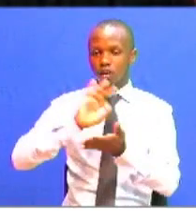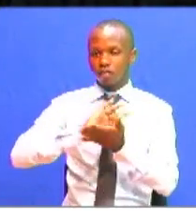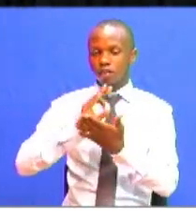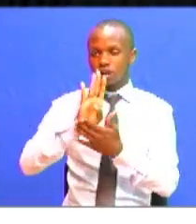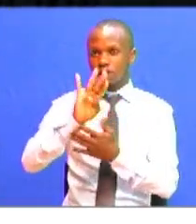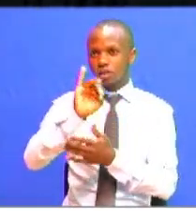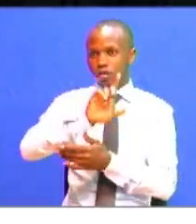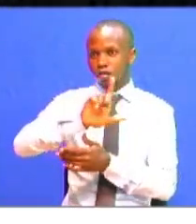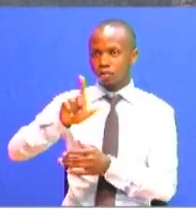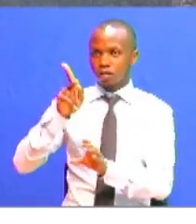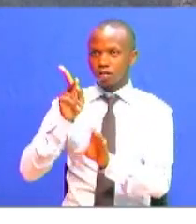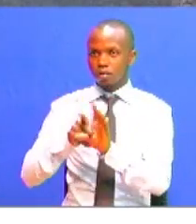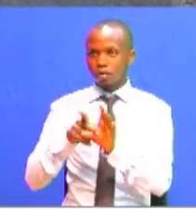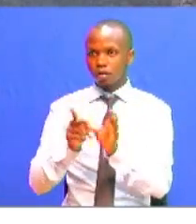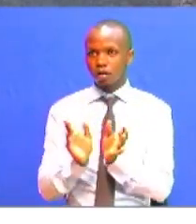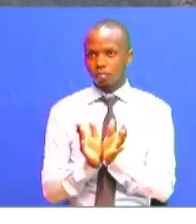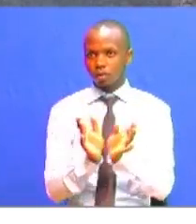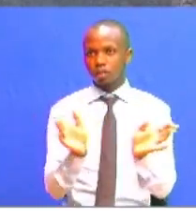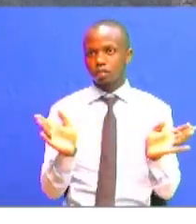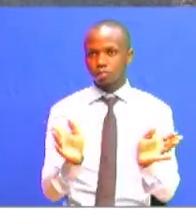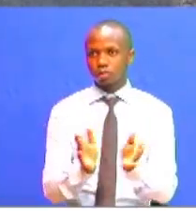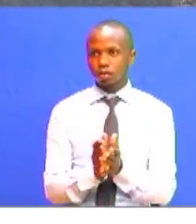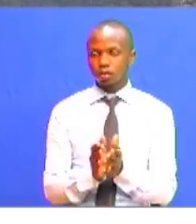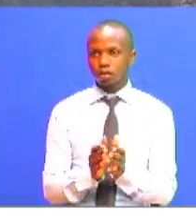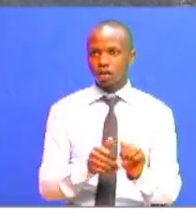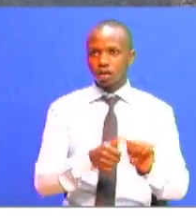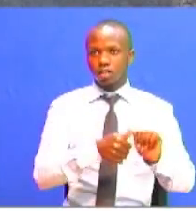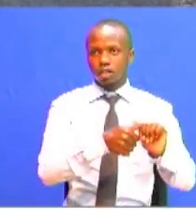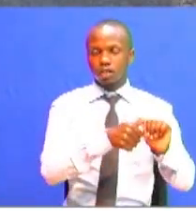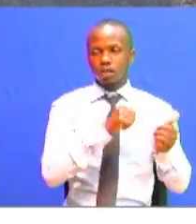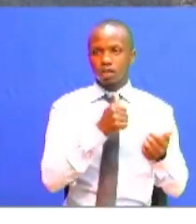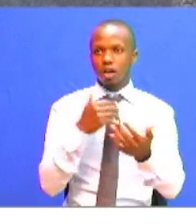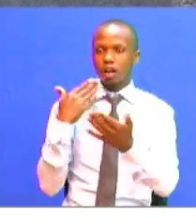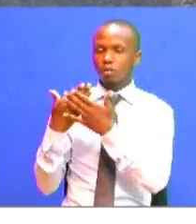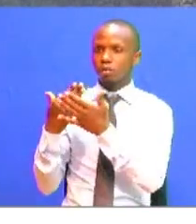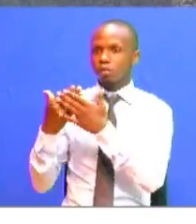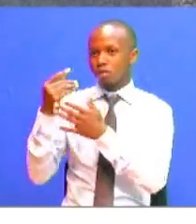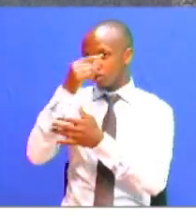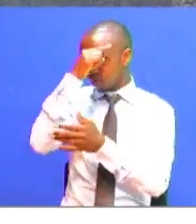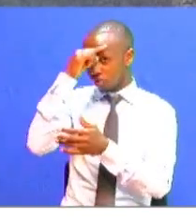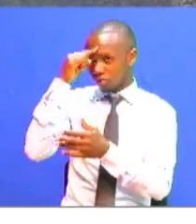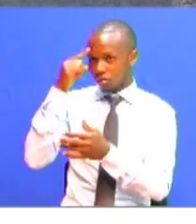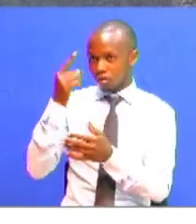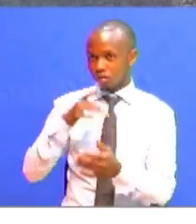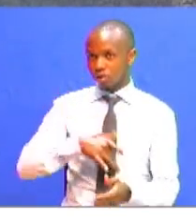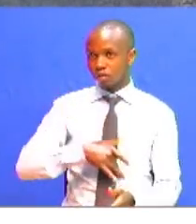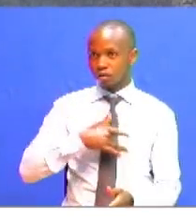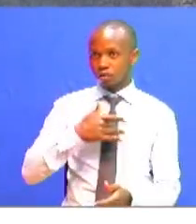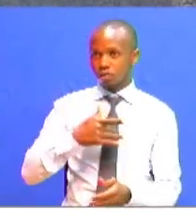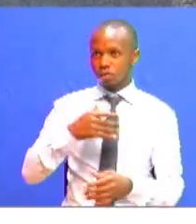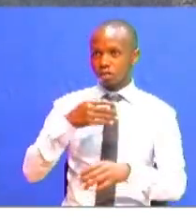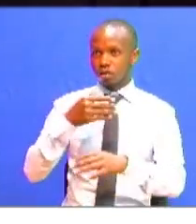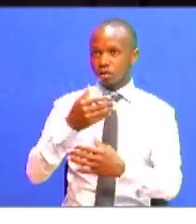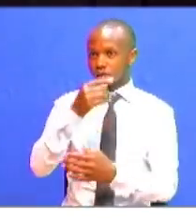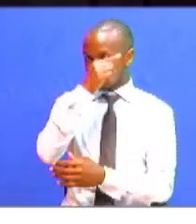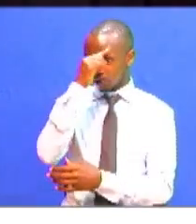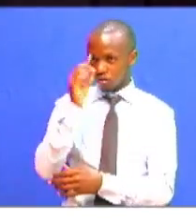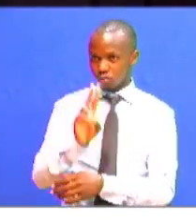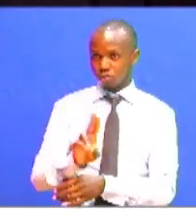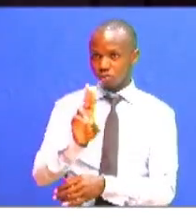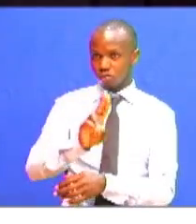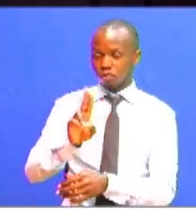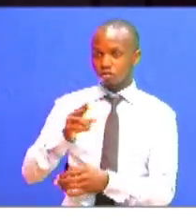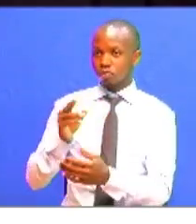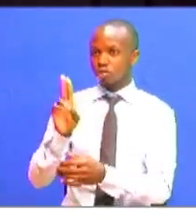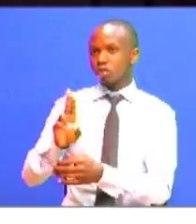2024 public participation. I decline to make any proposal because I feel whatever we say will not be put into use. A session which